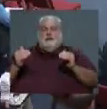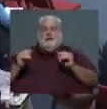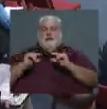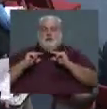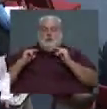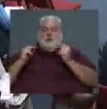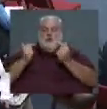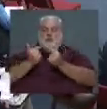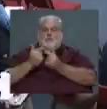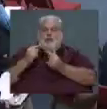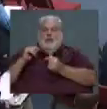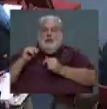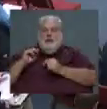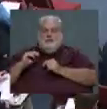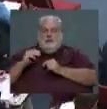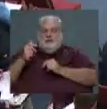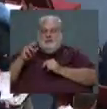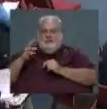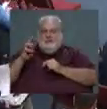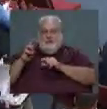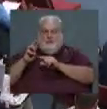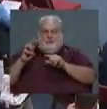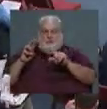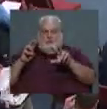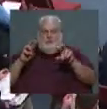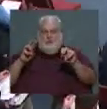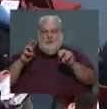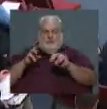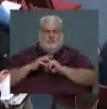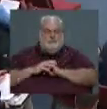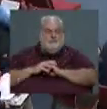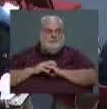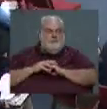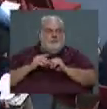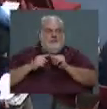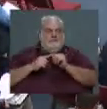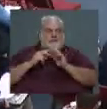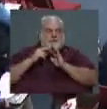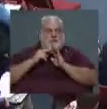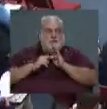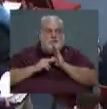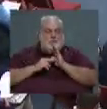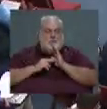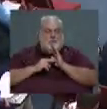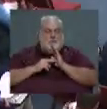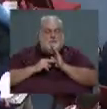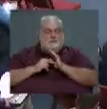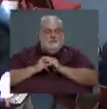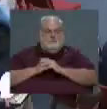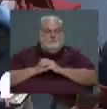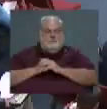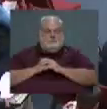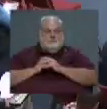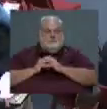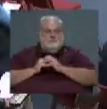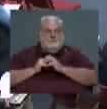grouped items, items 16 through 30. And let me ask for first reading of these ordinances, please.